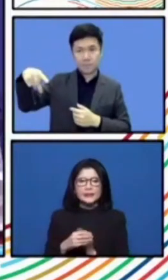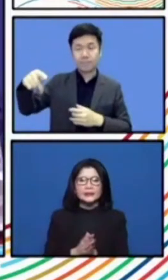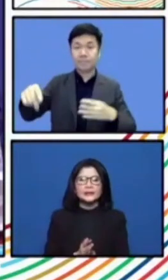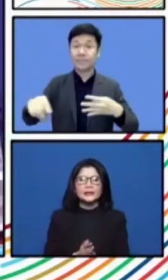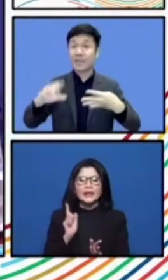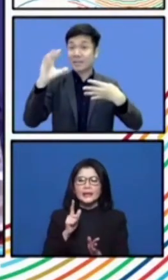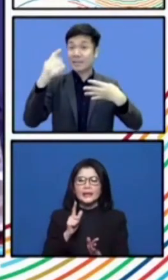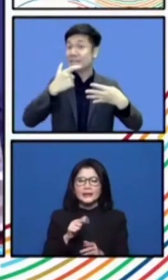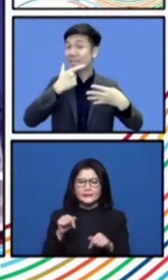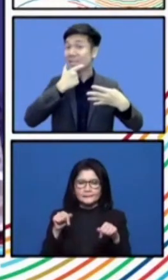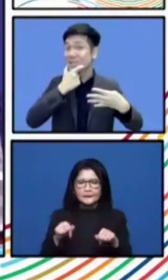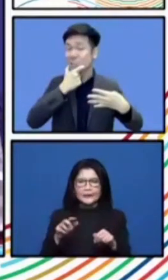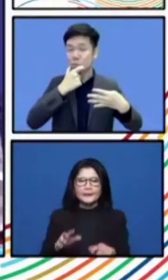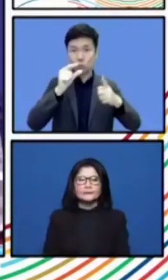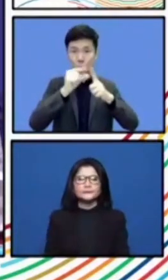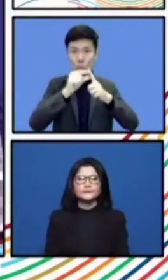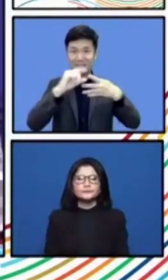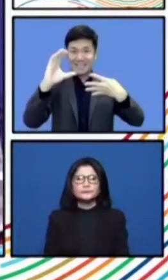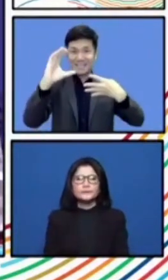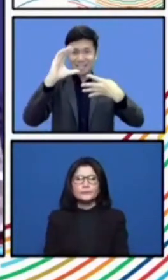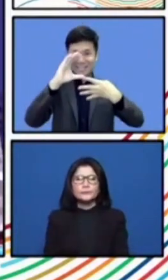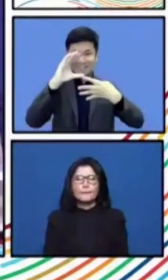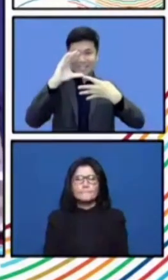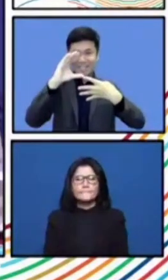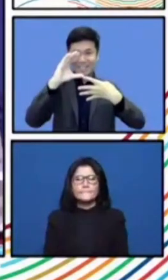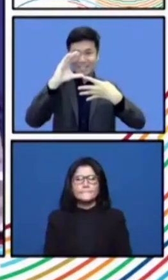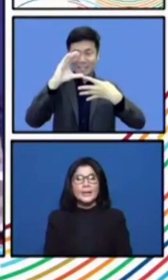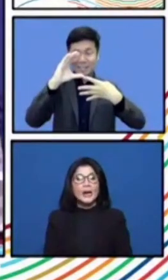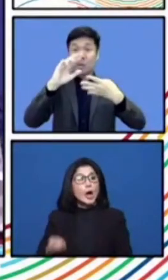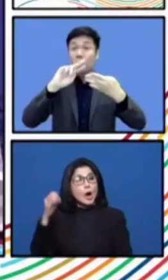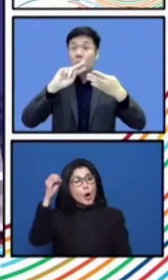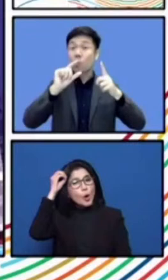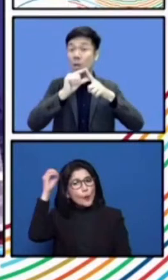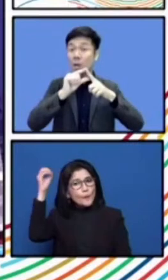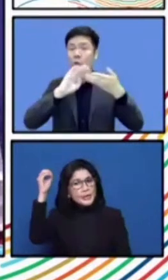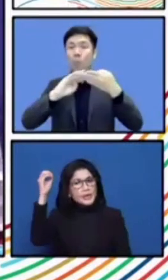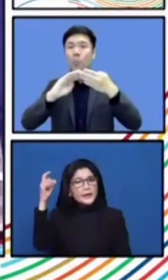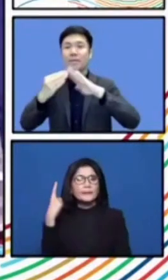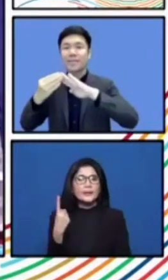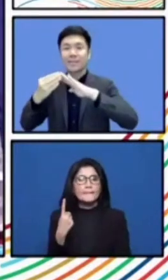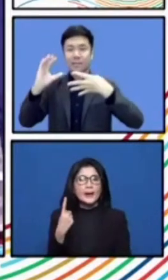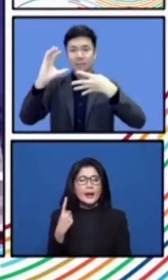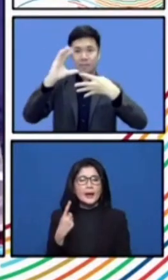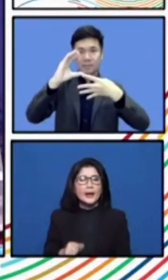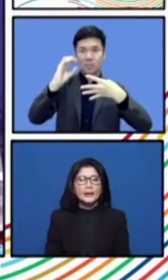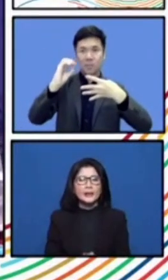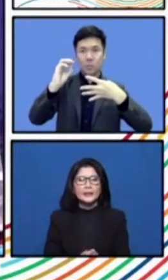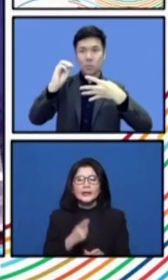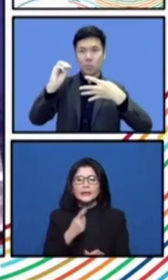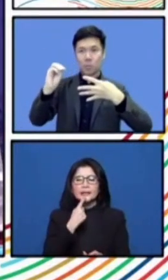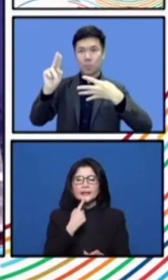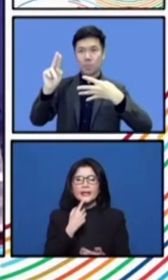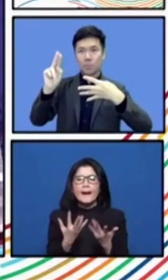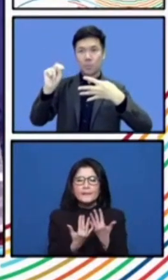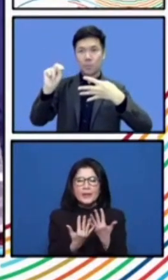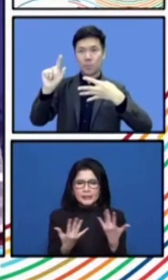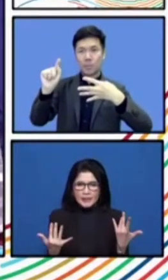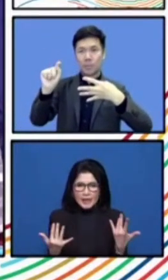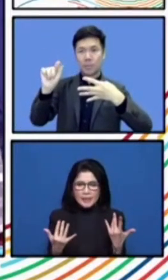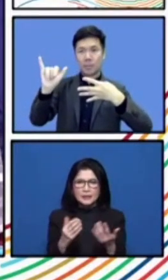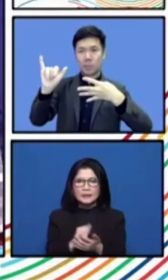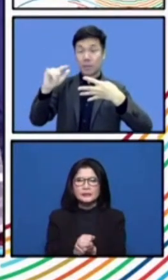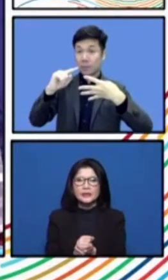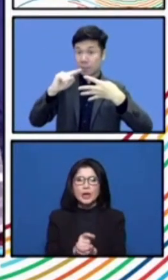C that that I would like to share with you is the word community I think for us to have a movement we must